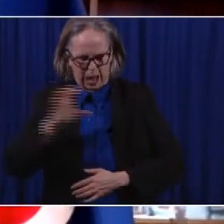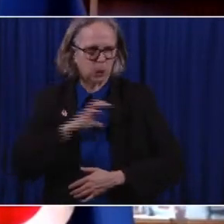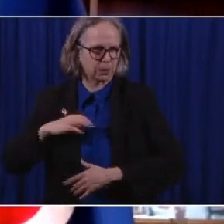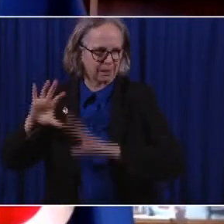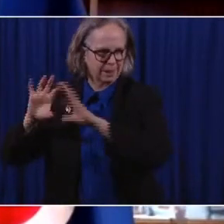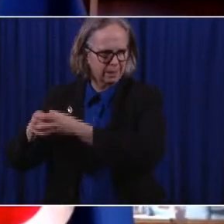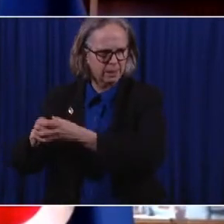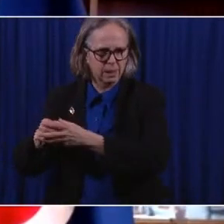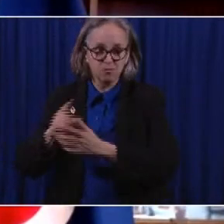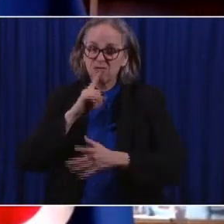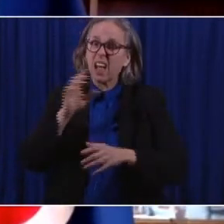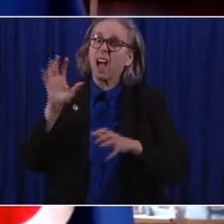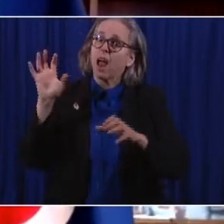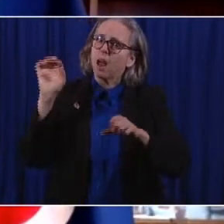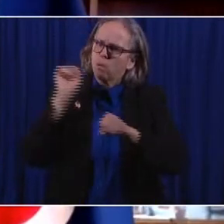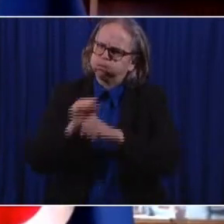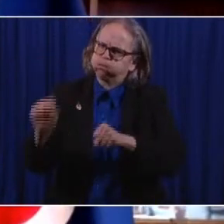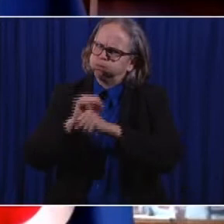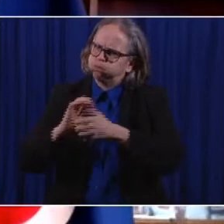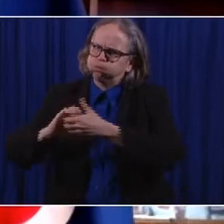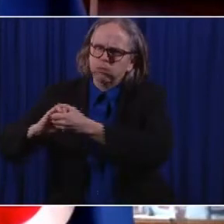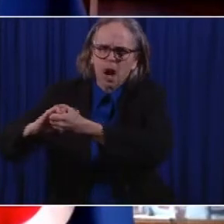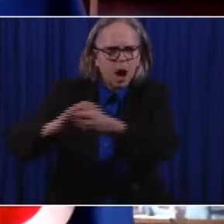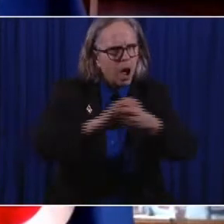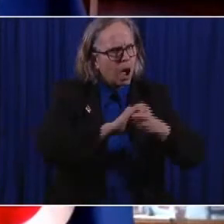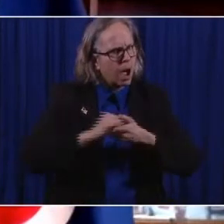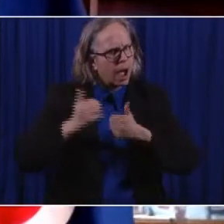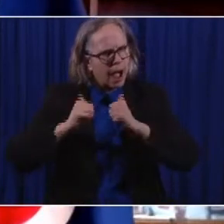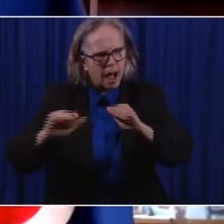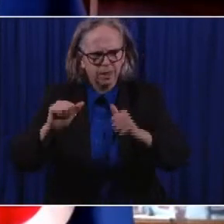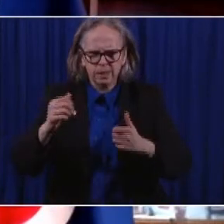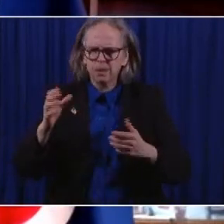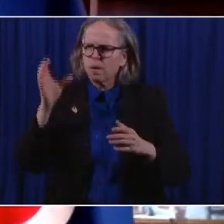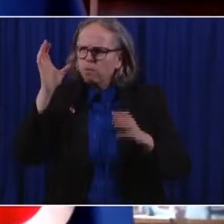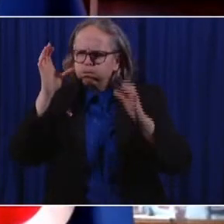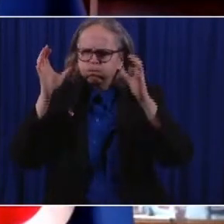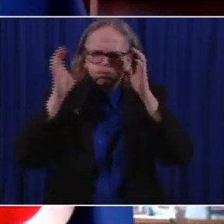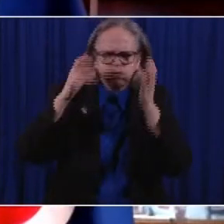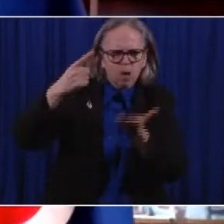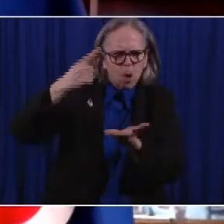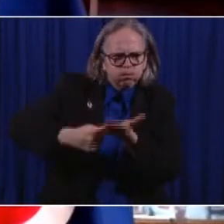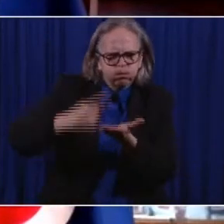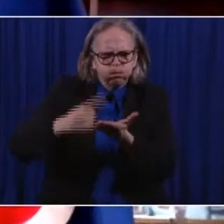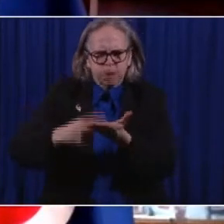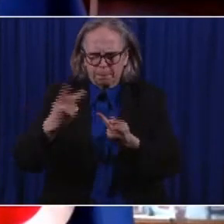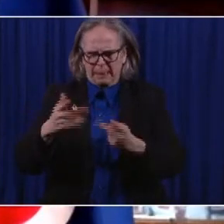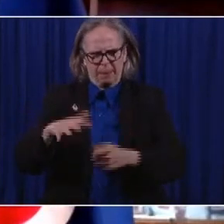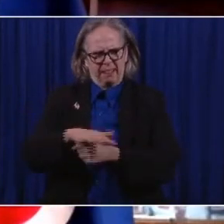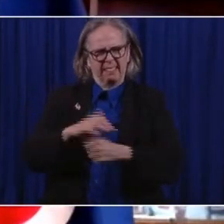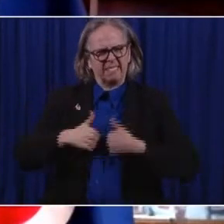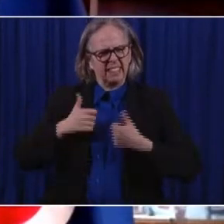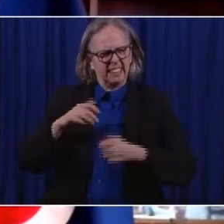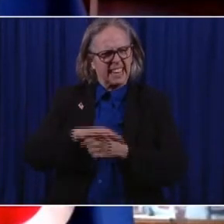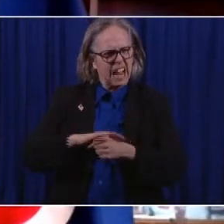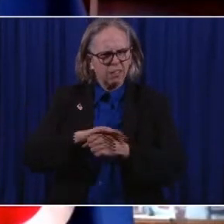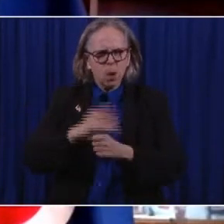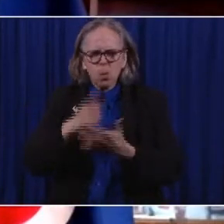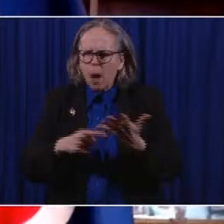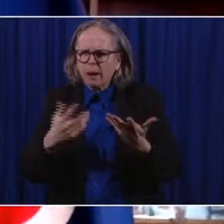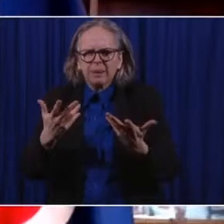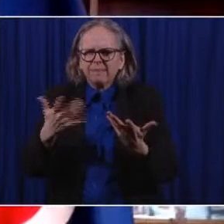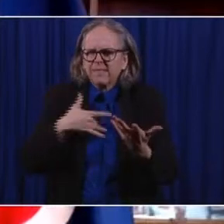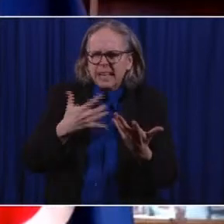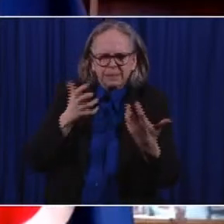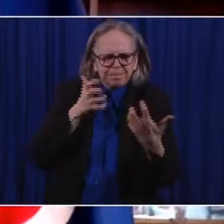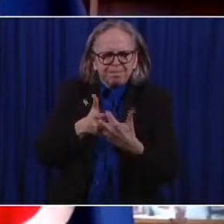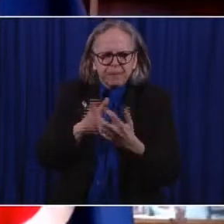listened, as you know, Governor, to all of the voices in the Valley to say what makes sense. Where do we need to